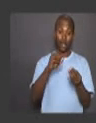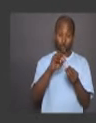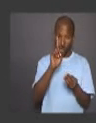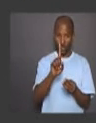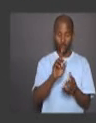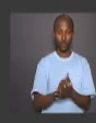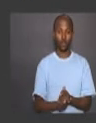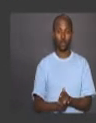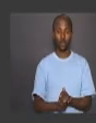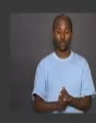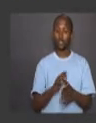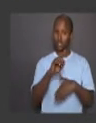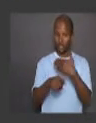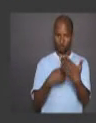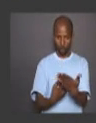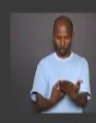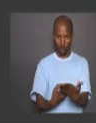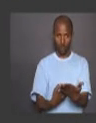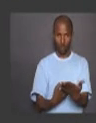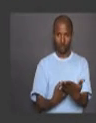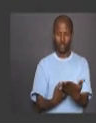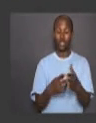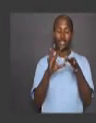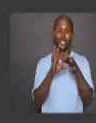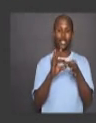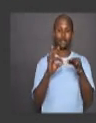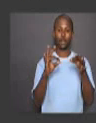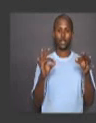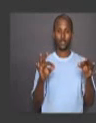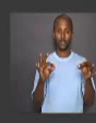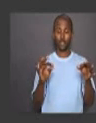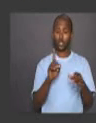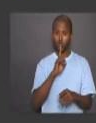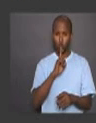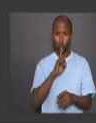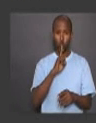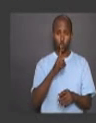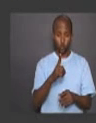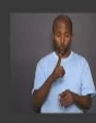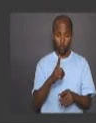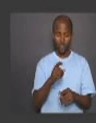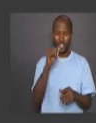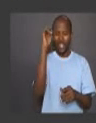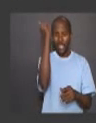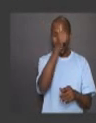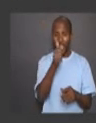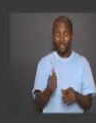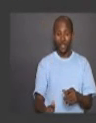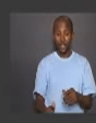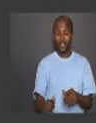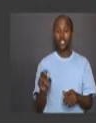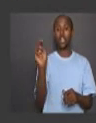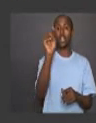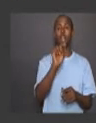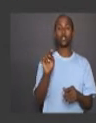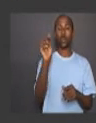k plus 1. Therefore, the statement is true for